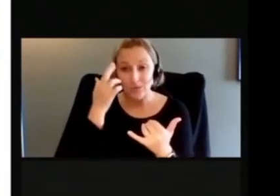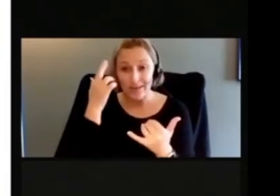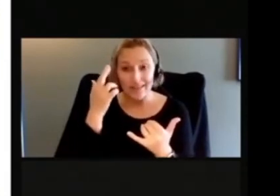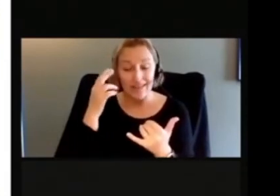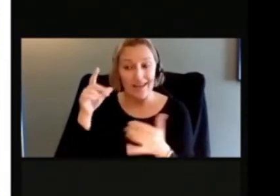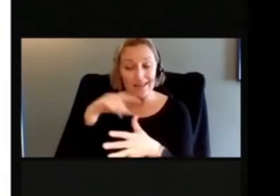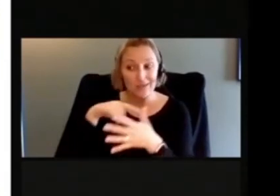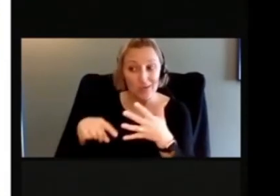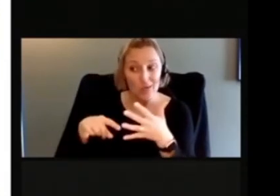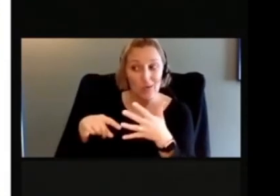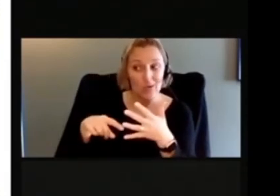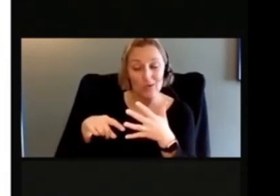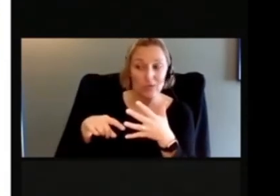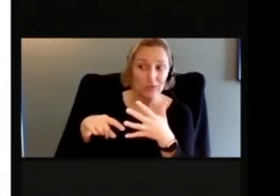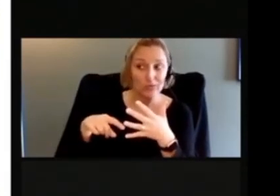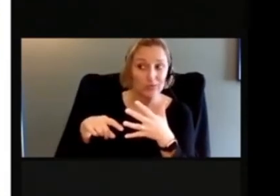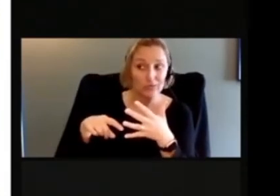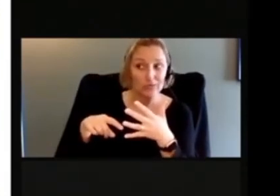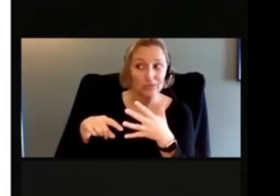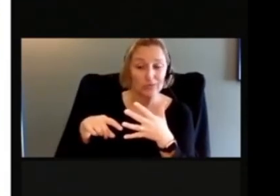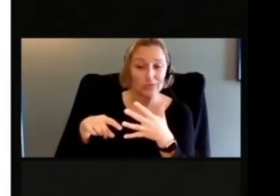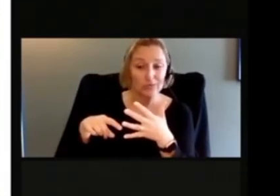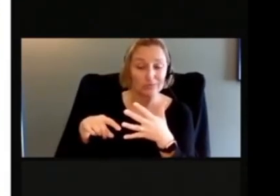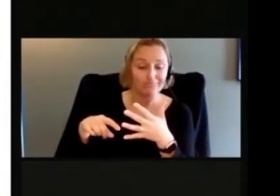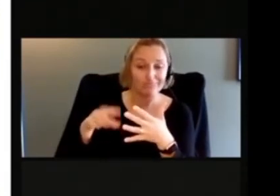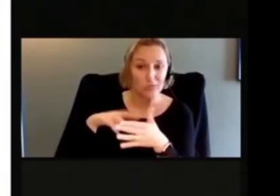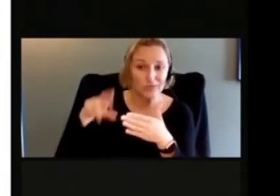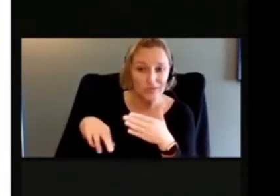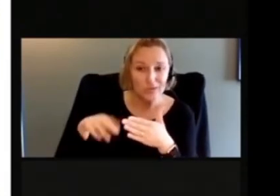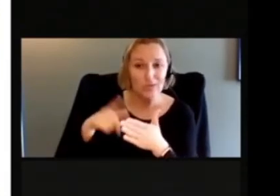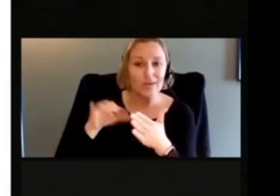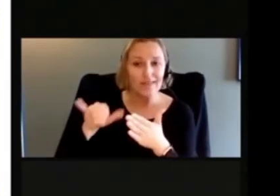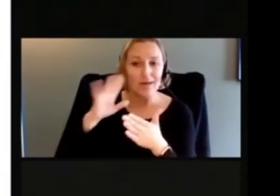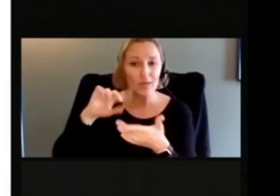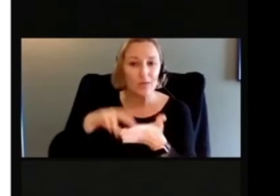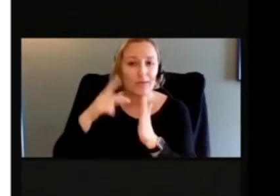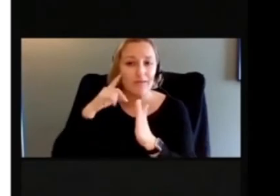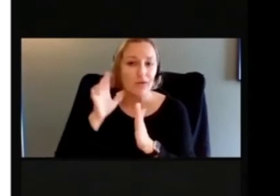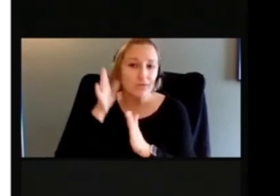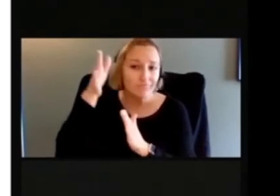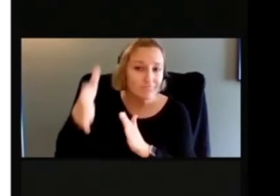speak, in education, what that could mean long term. Next slide, please.